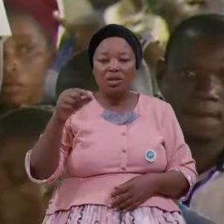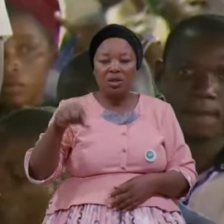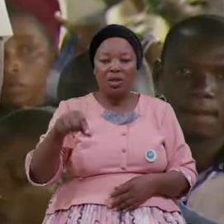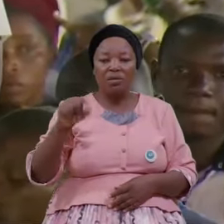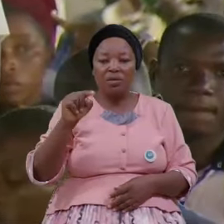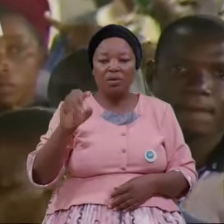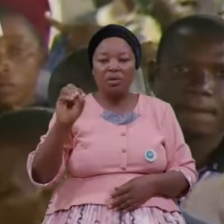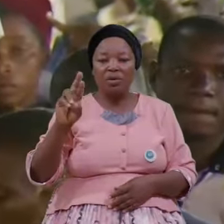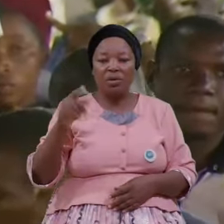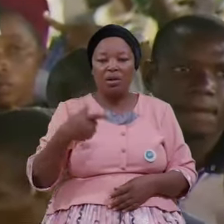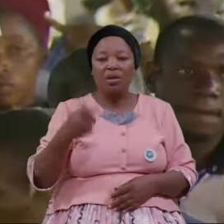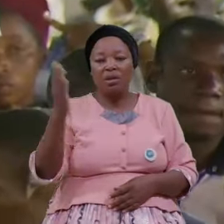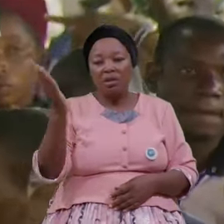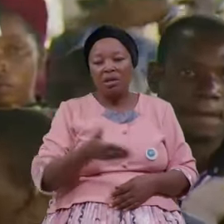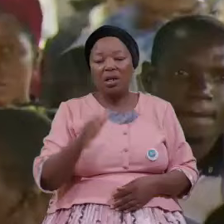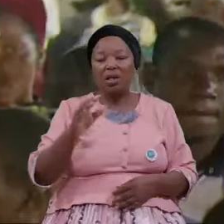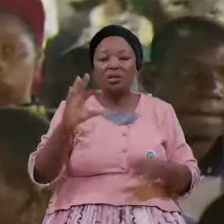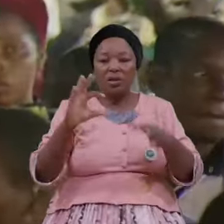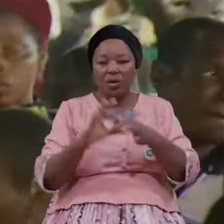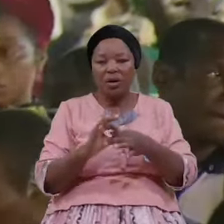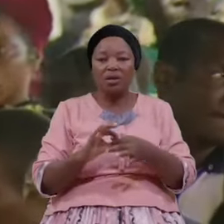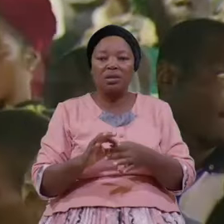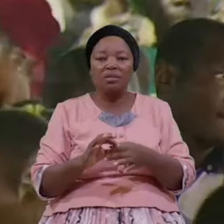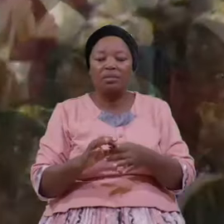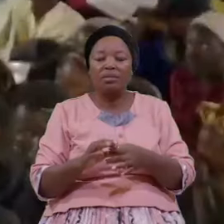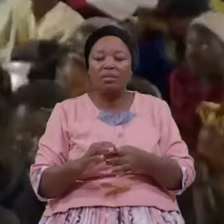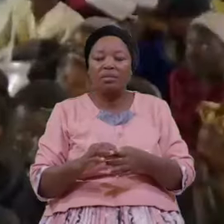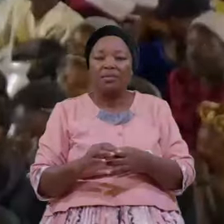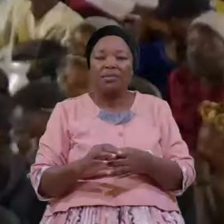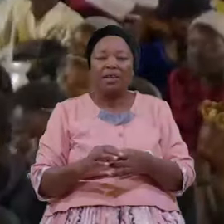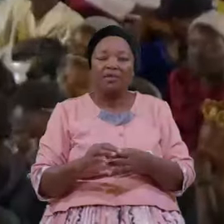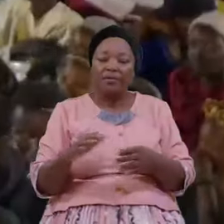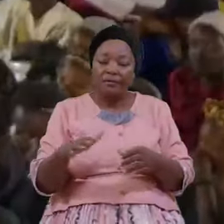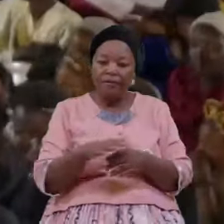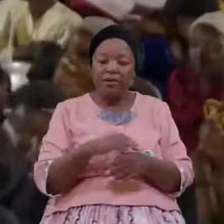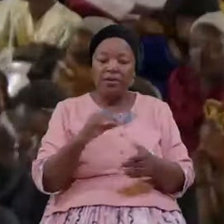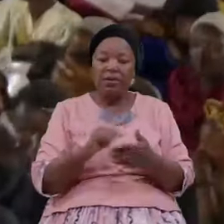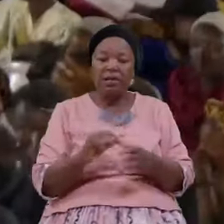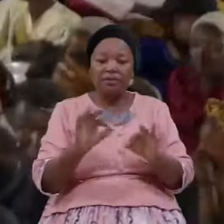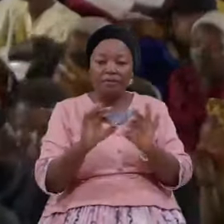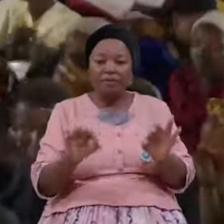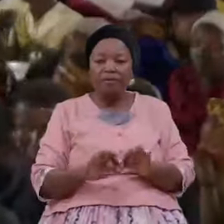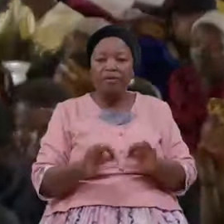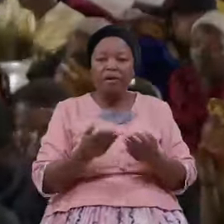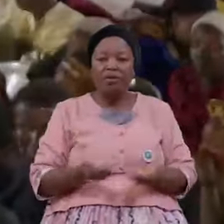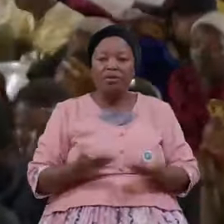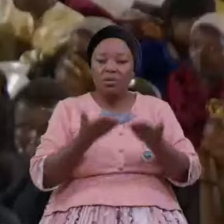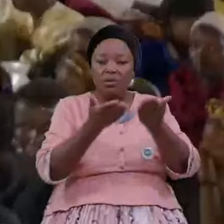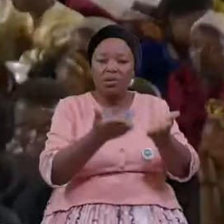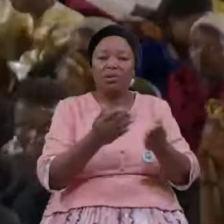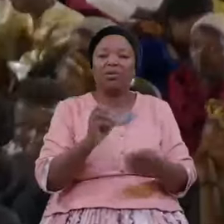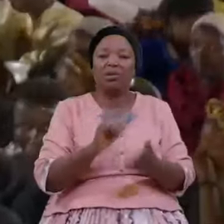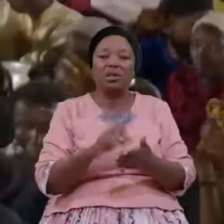gckhq.org/connect and fill the form so we can assist you further in your new walk with Christ.